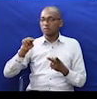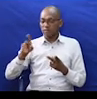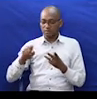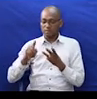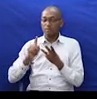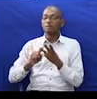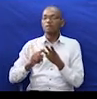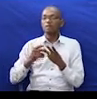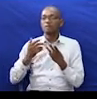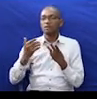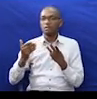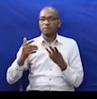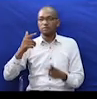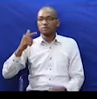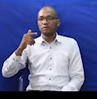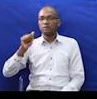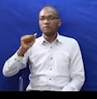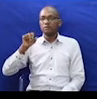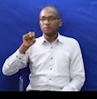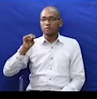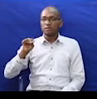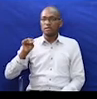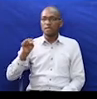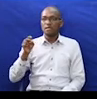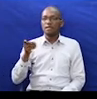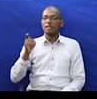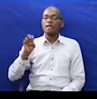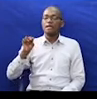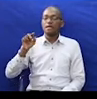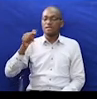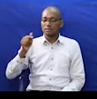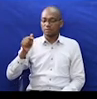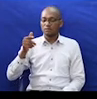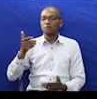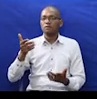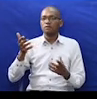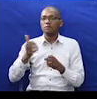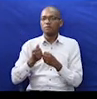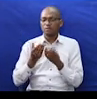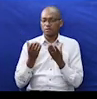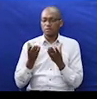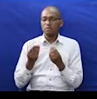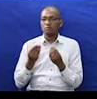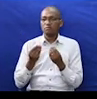tangent, we can use a simple word. So we can use the abbreviation